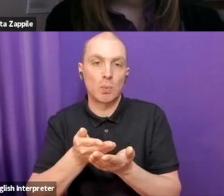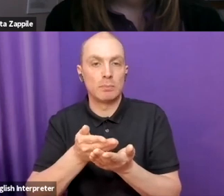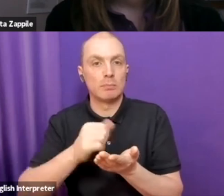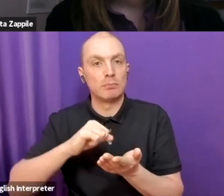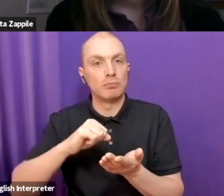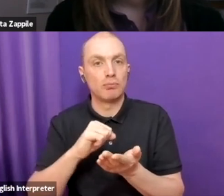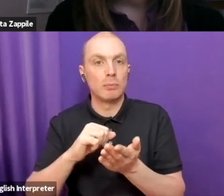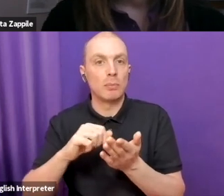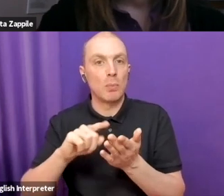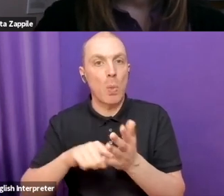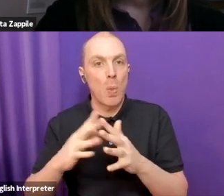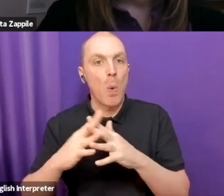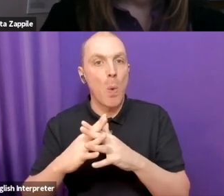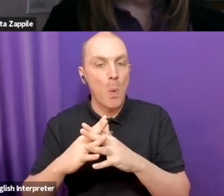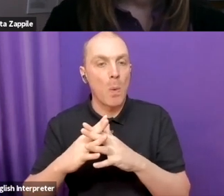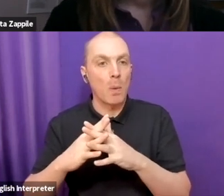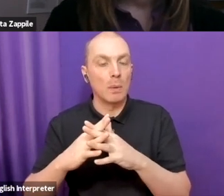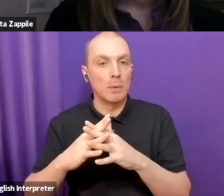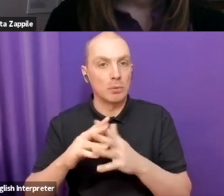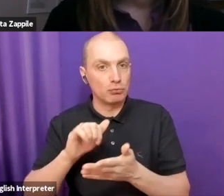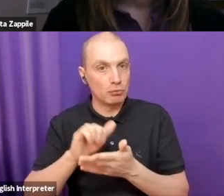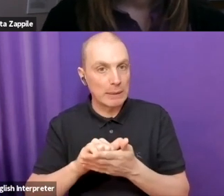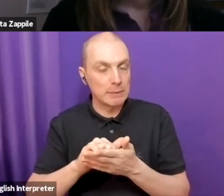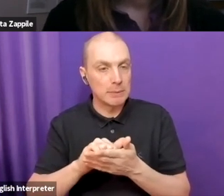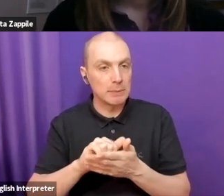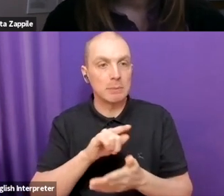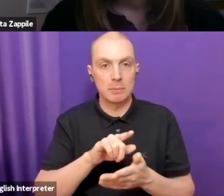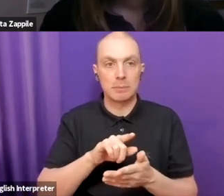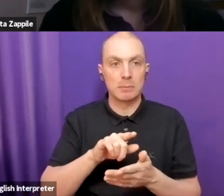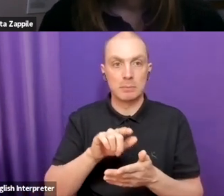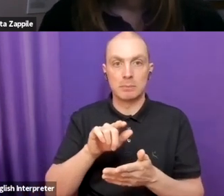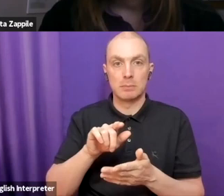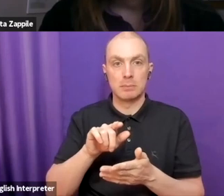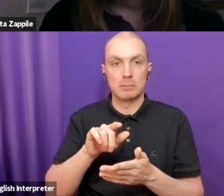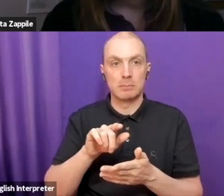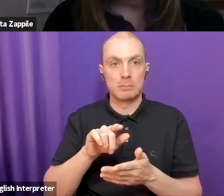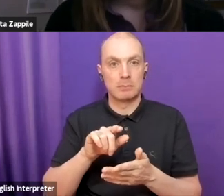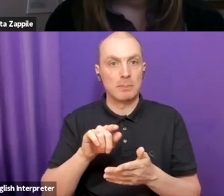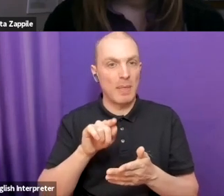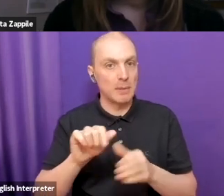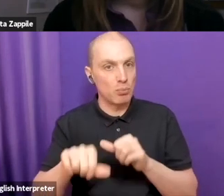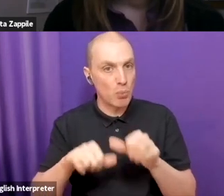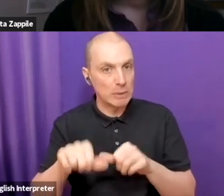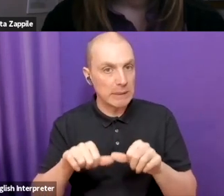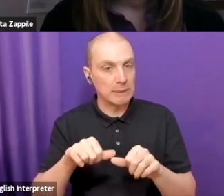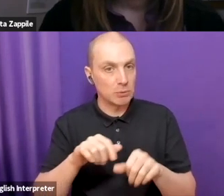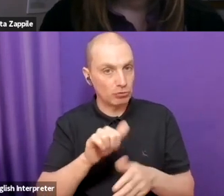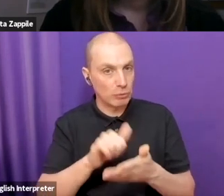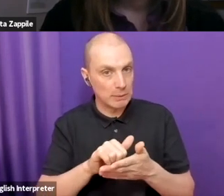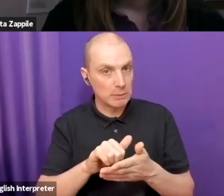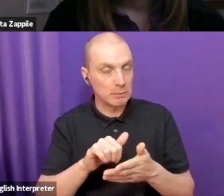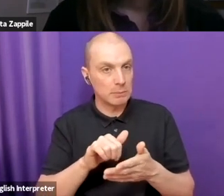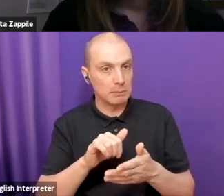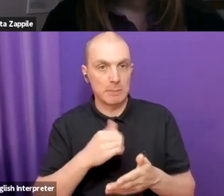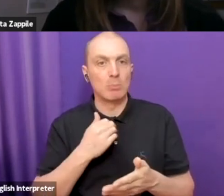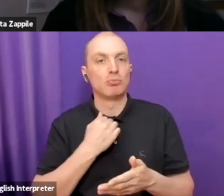over the last couple of weeks we've had good progress on. Perfect. Sorry, Diego. Yes, no. Please feel free to interrupt